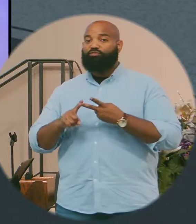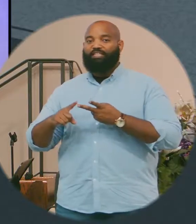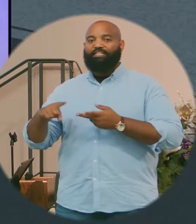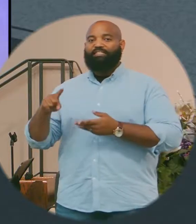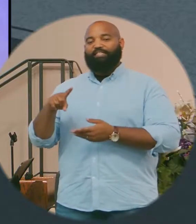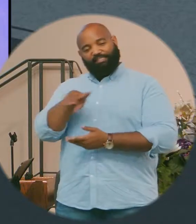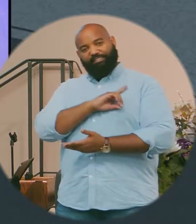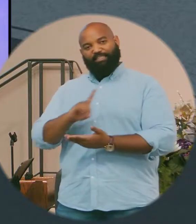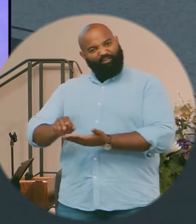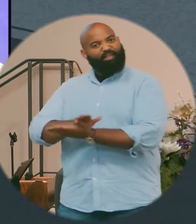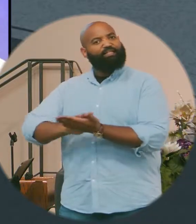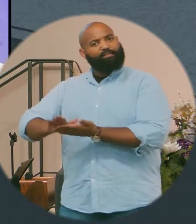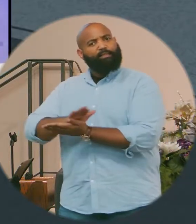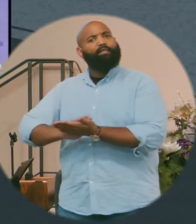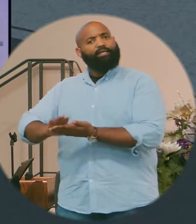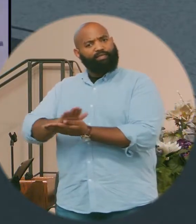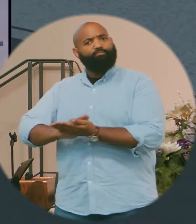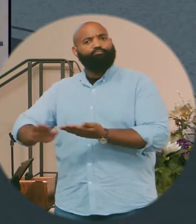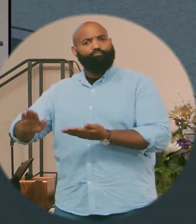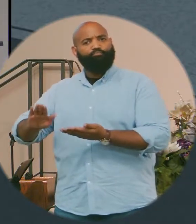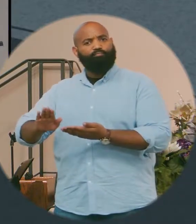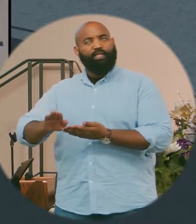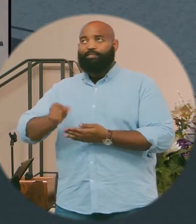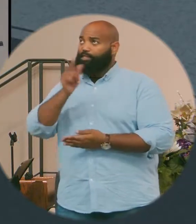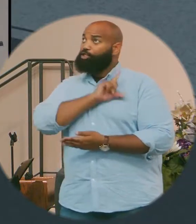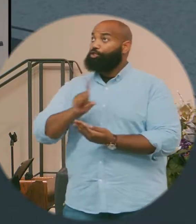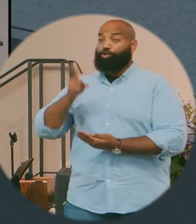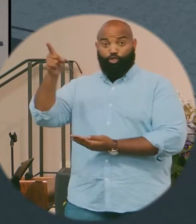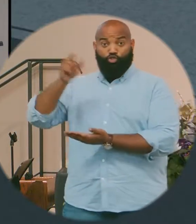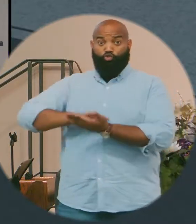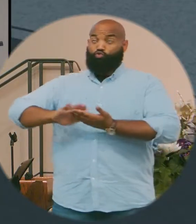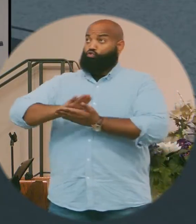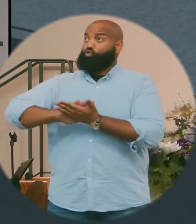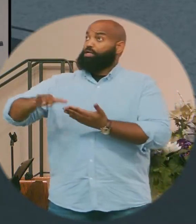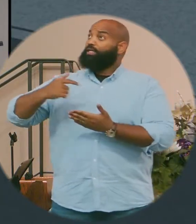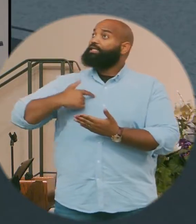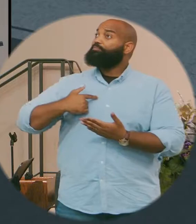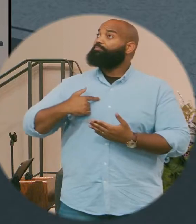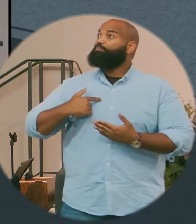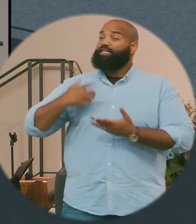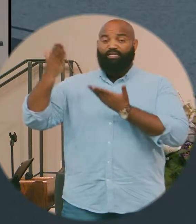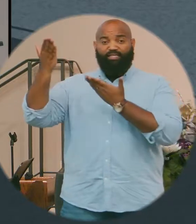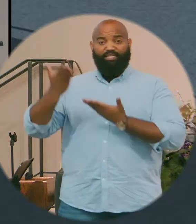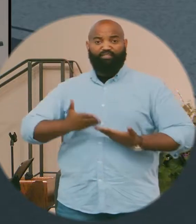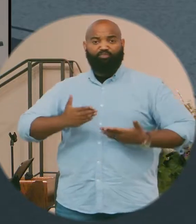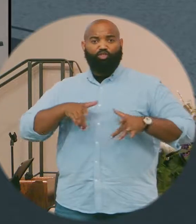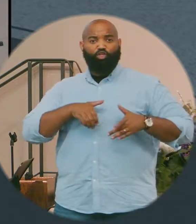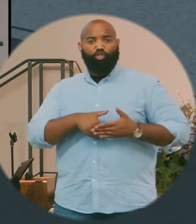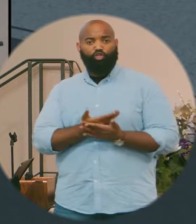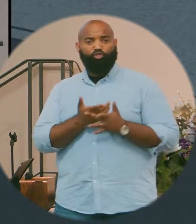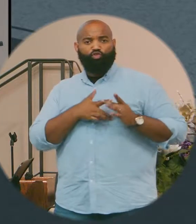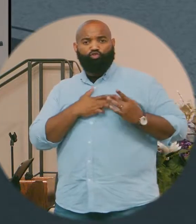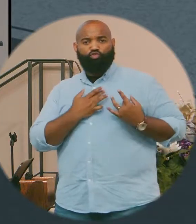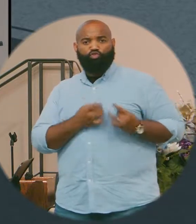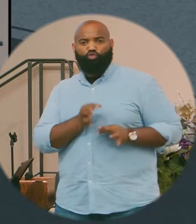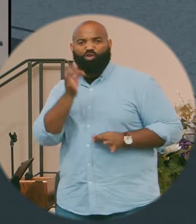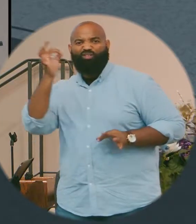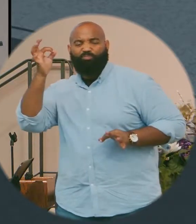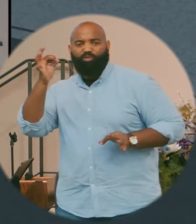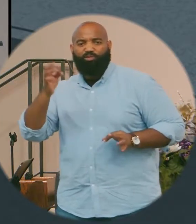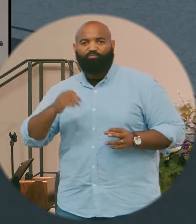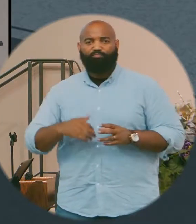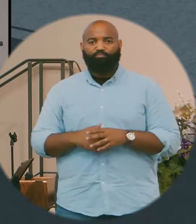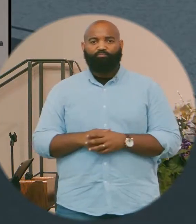through a process of asking the Lord to purge him, to clean him, to give him a new heart. And cleansing,